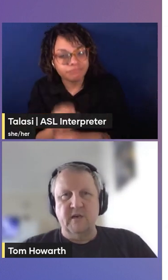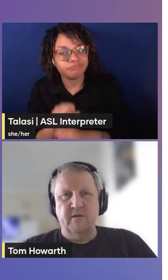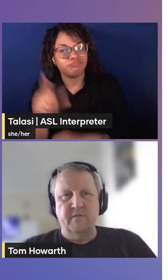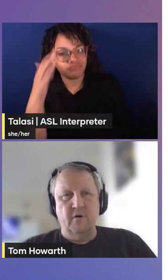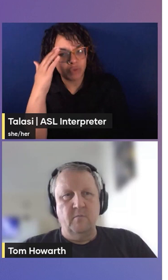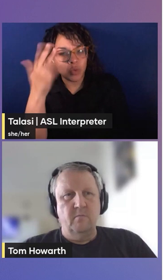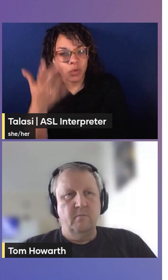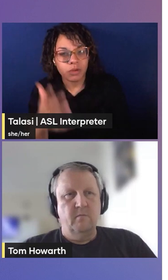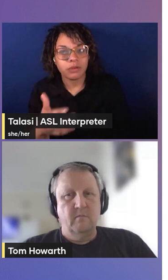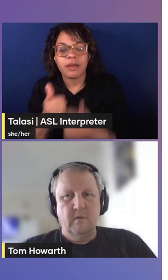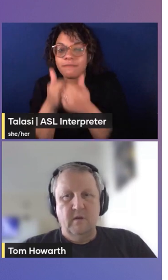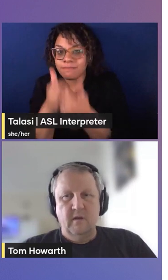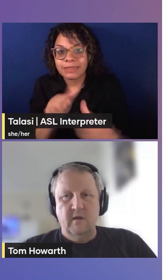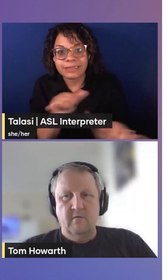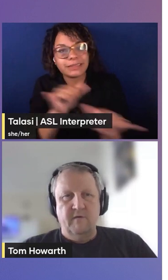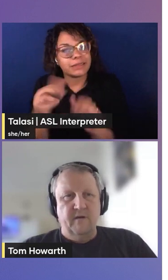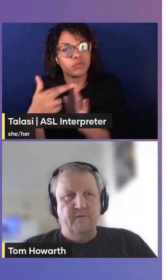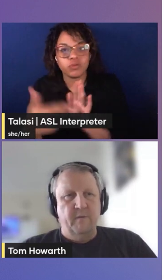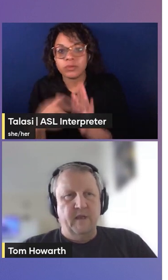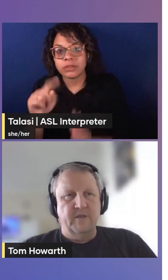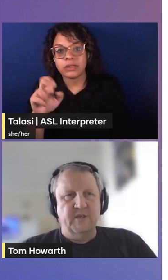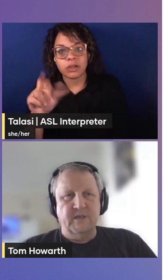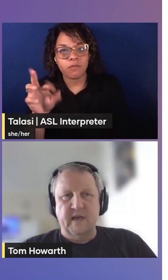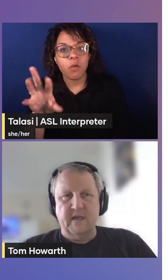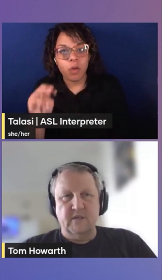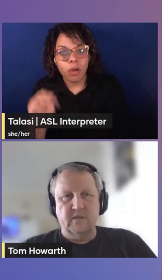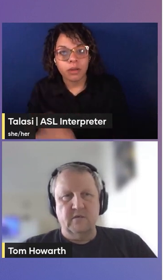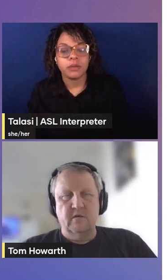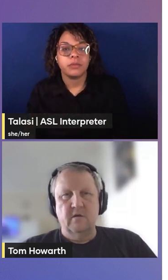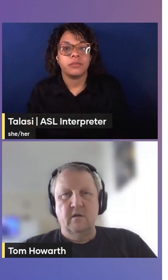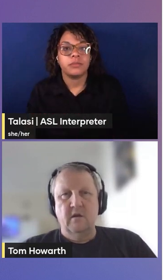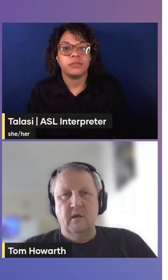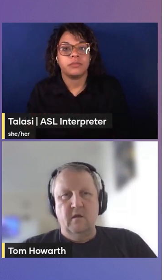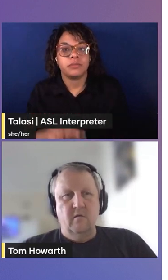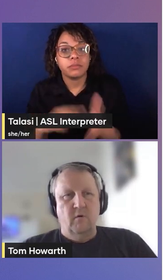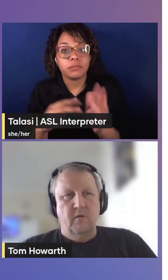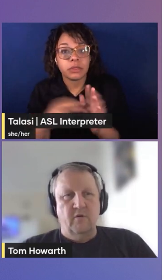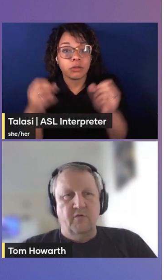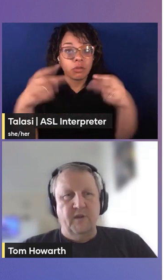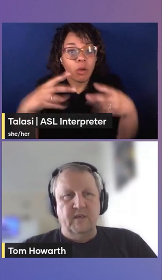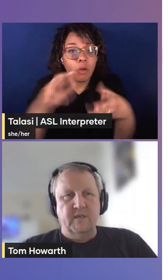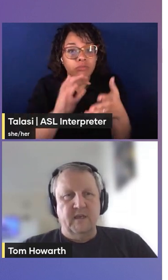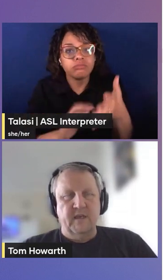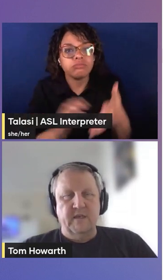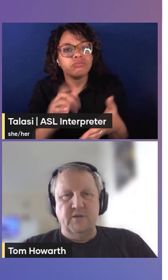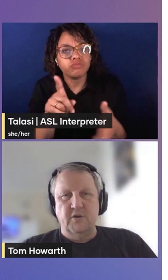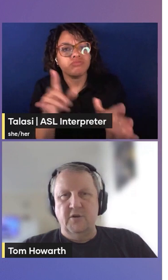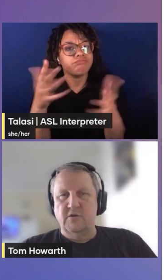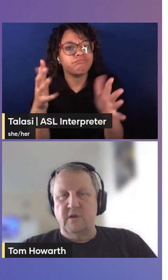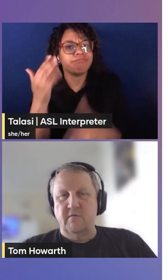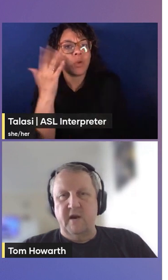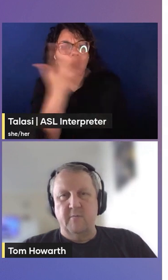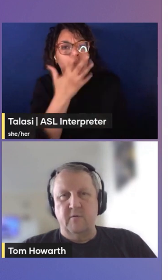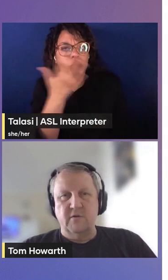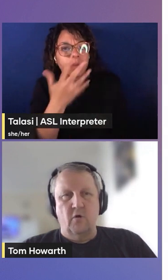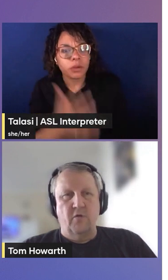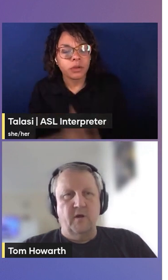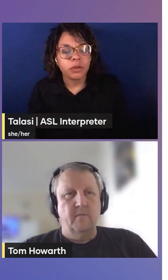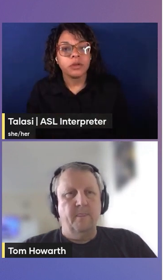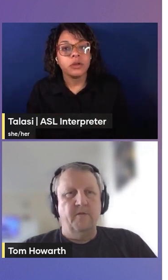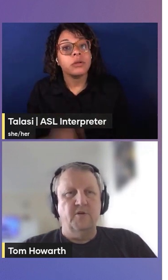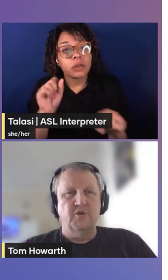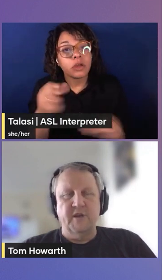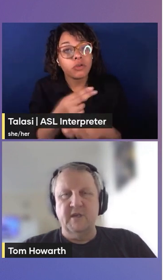rules as Terraform. Very familiar syntax. One of the good things is you can use variables